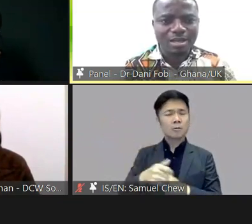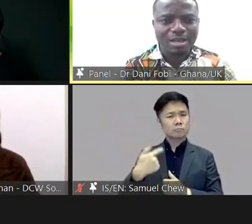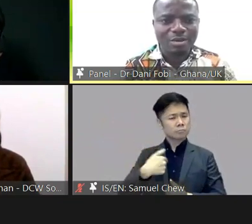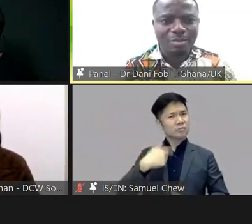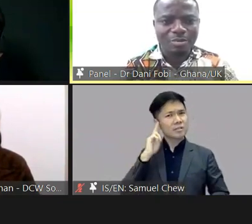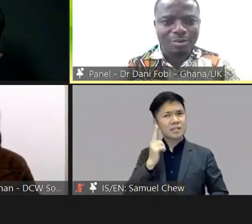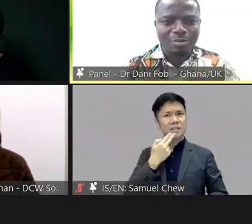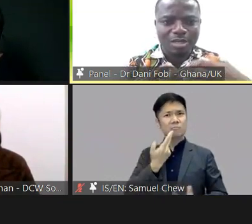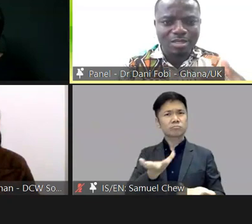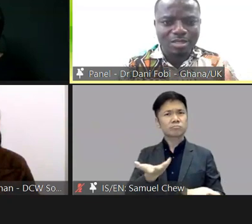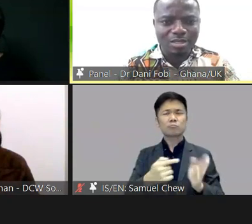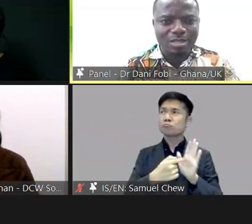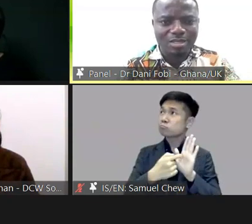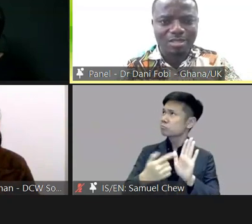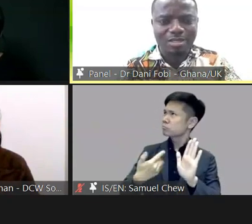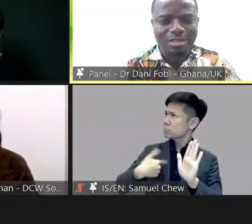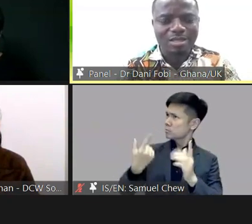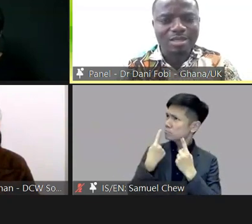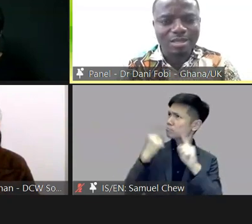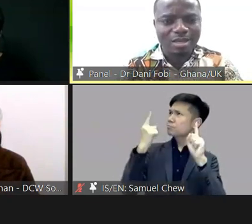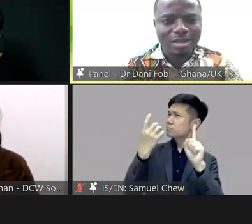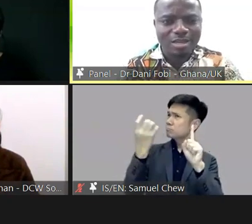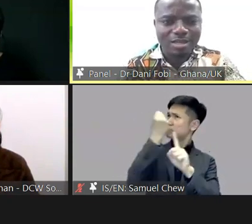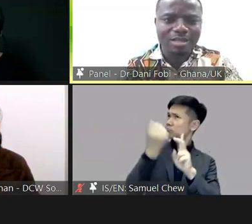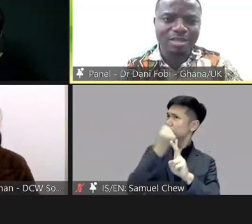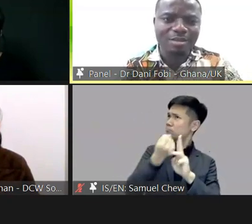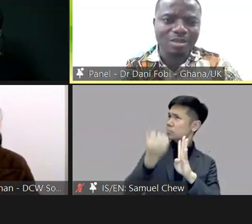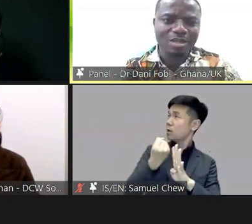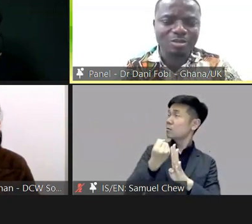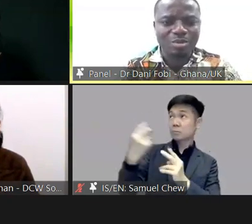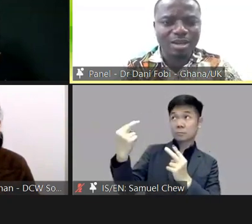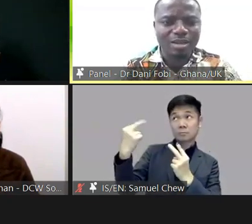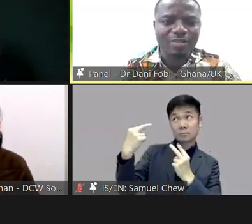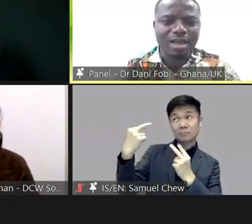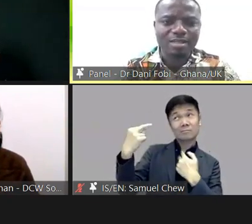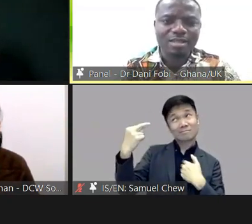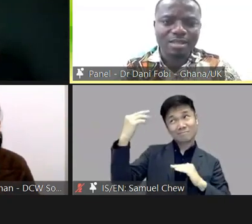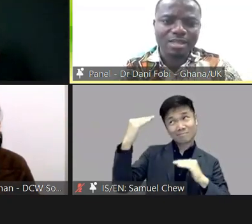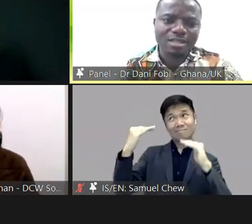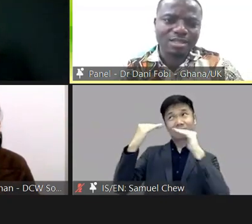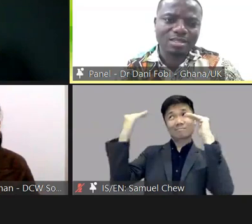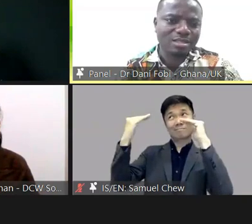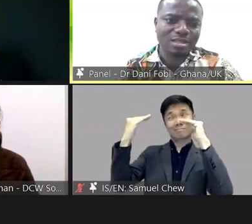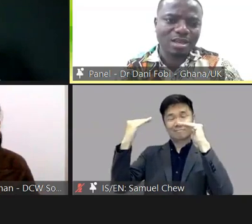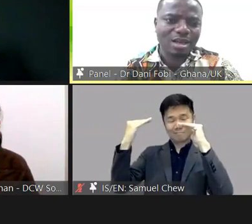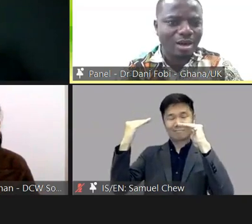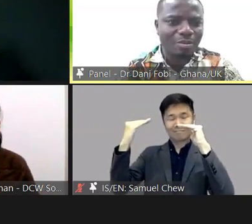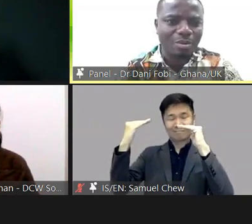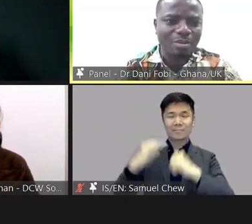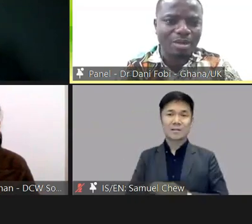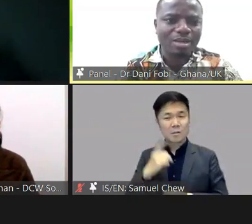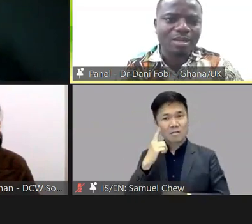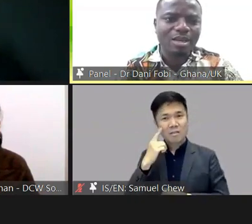others. And when people begin seeing their successes, then they begin to believe that that is